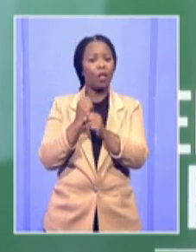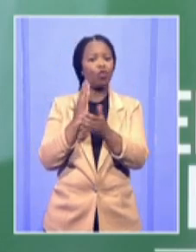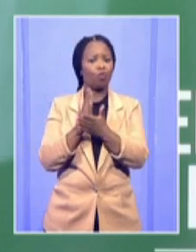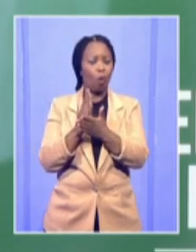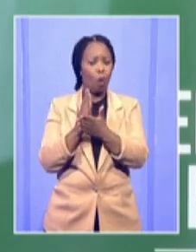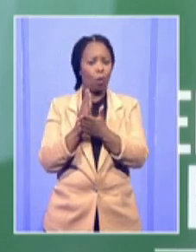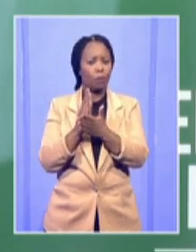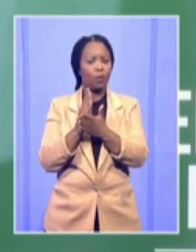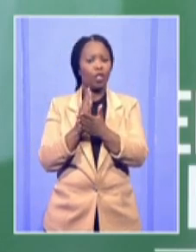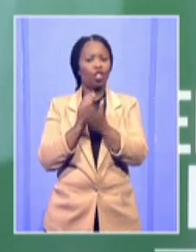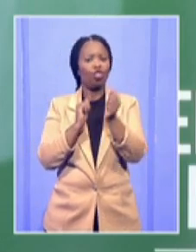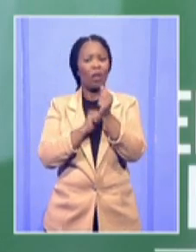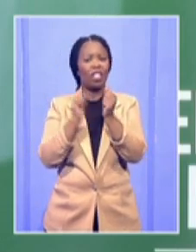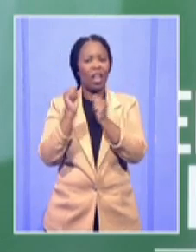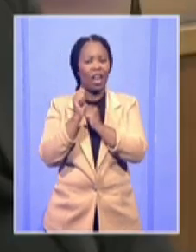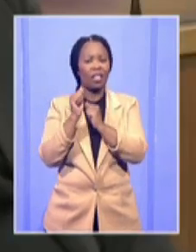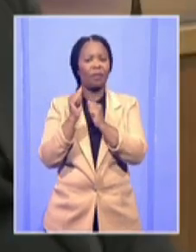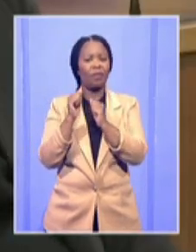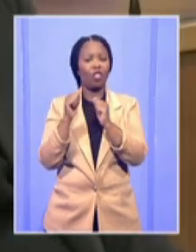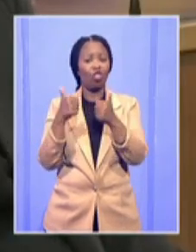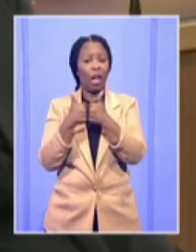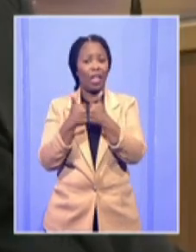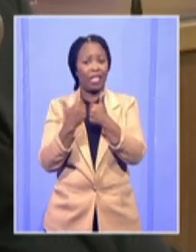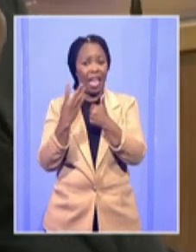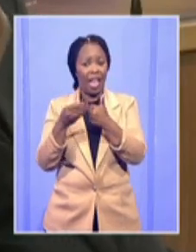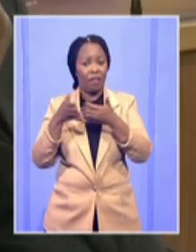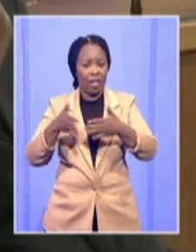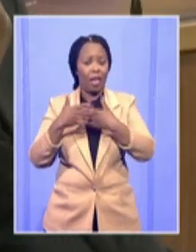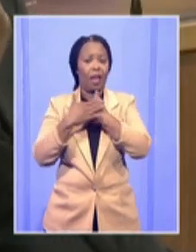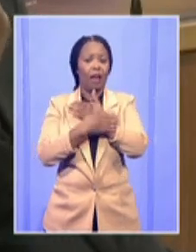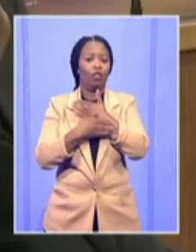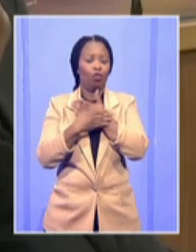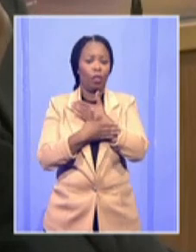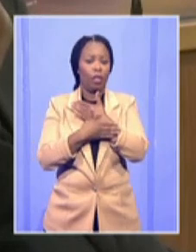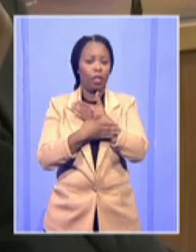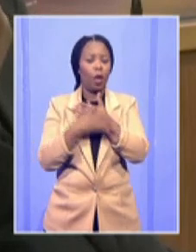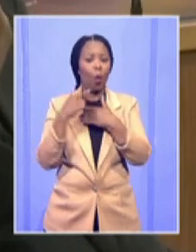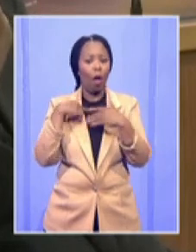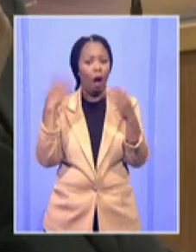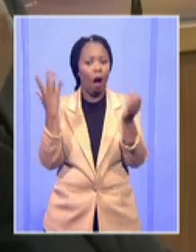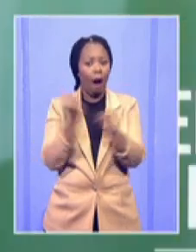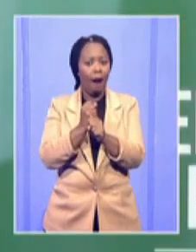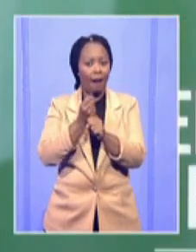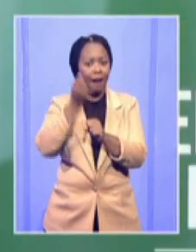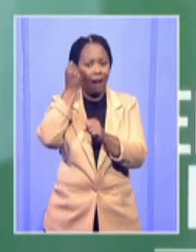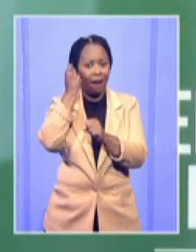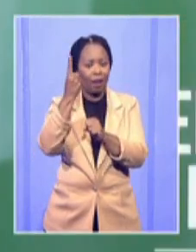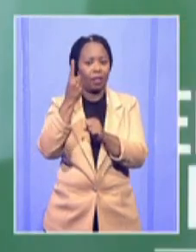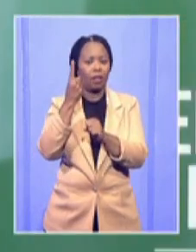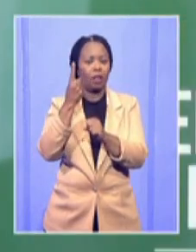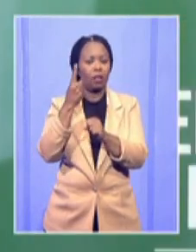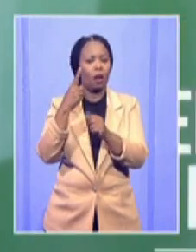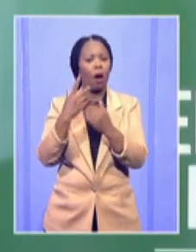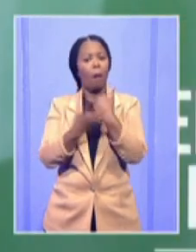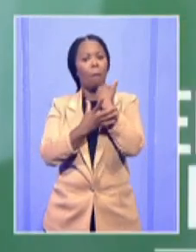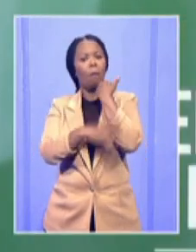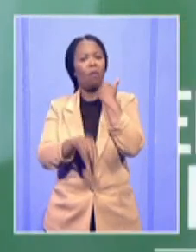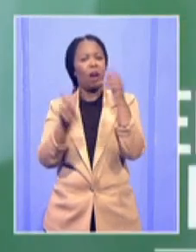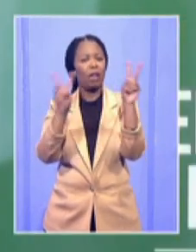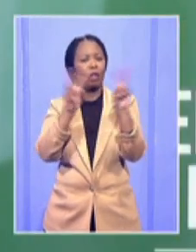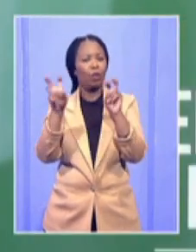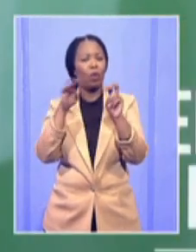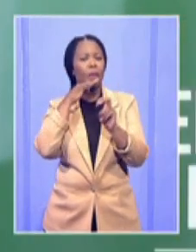structural challenges of development in the country. It made us understand better poverty issues. It made